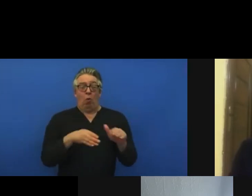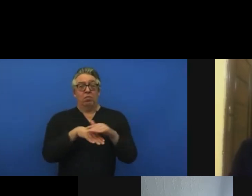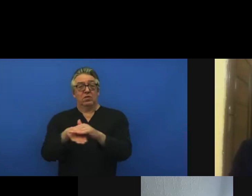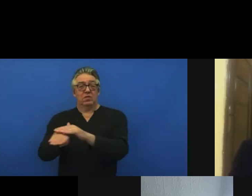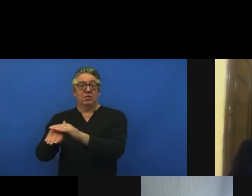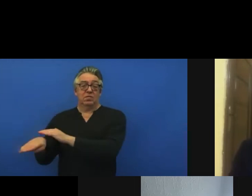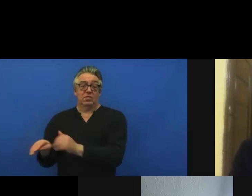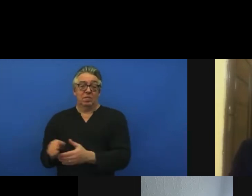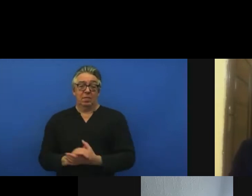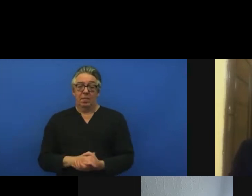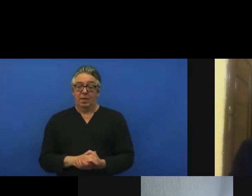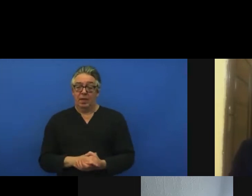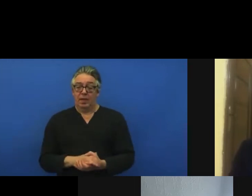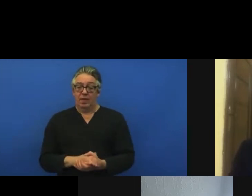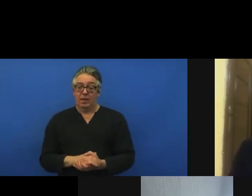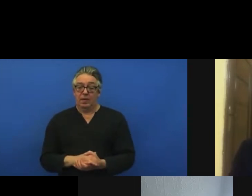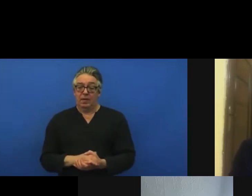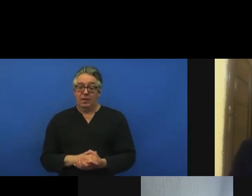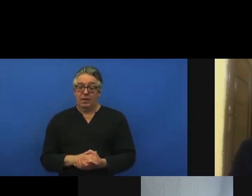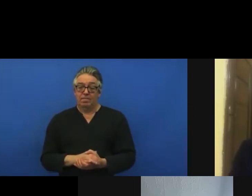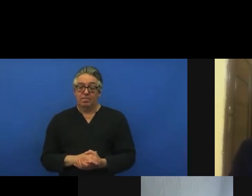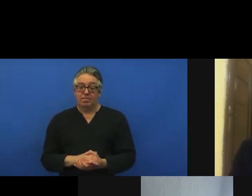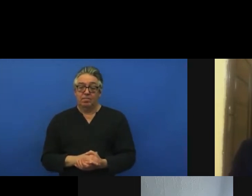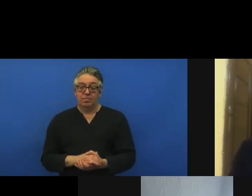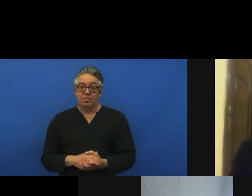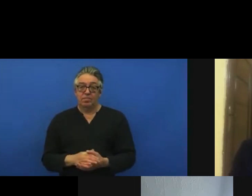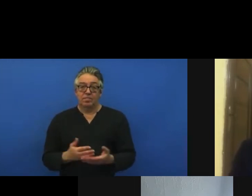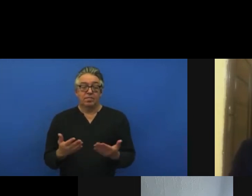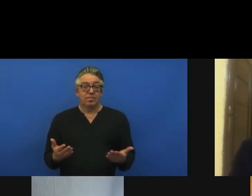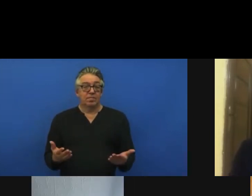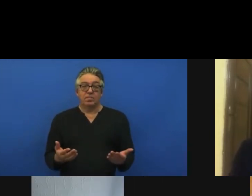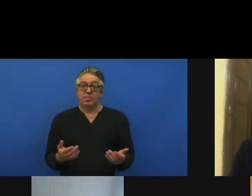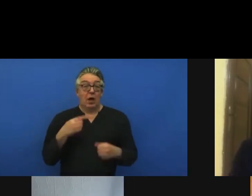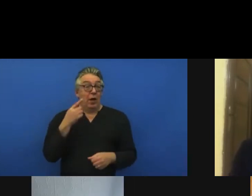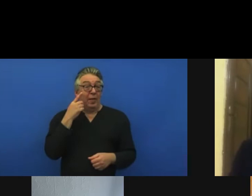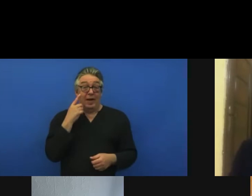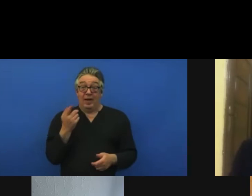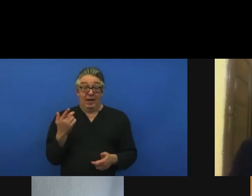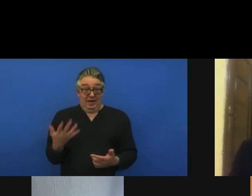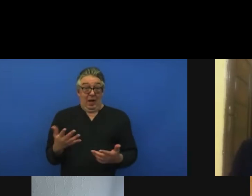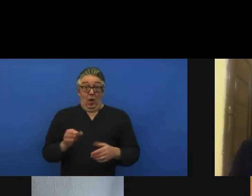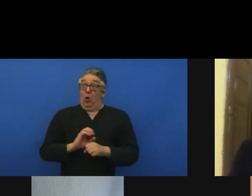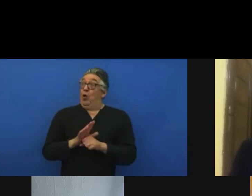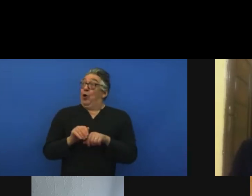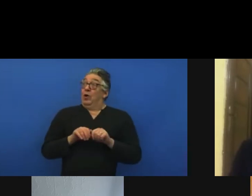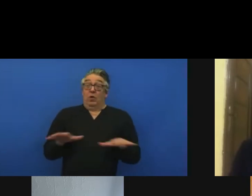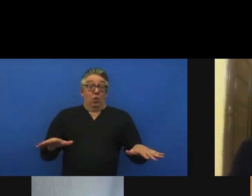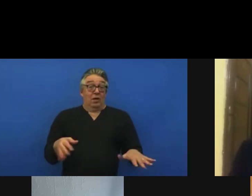services in order to protect them in such cases of increased emergency.